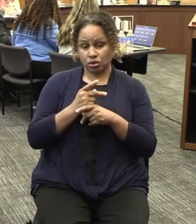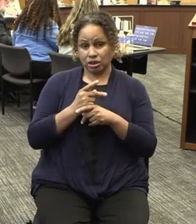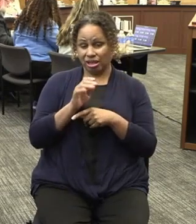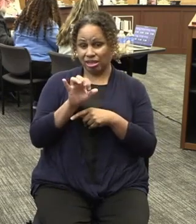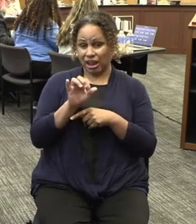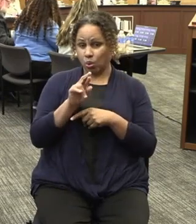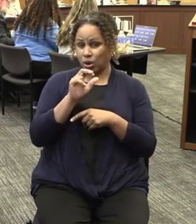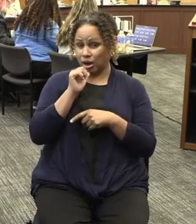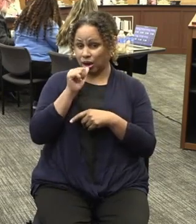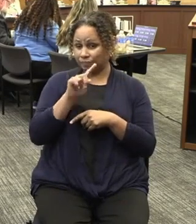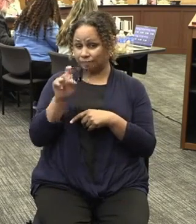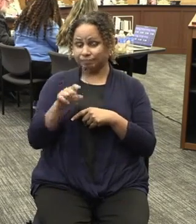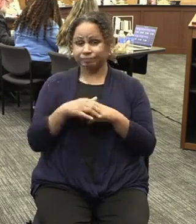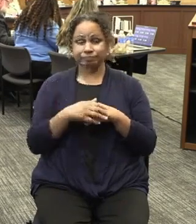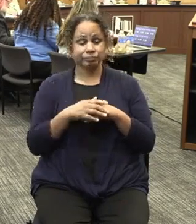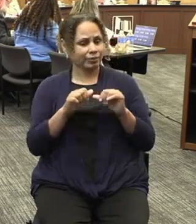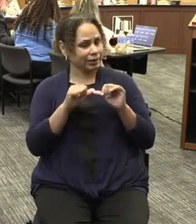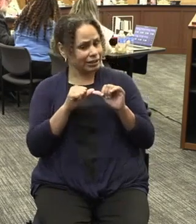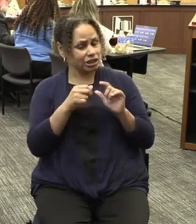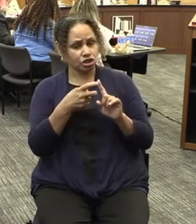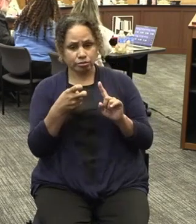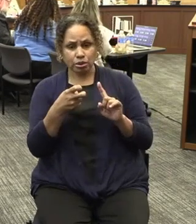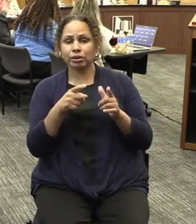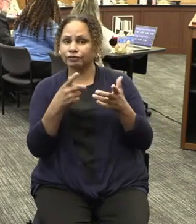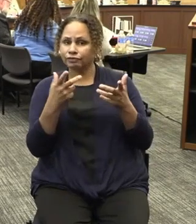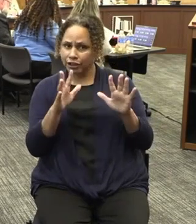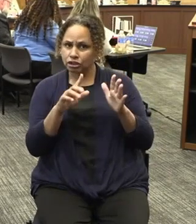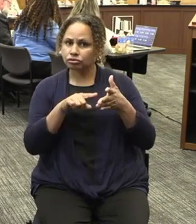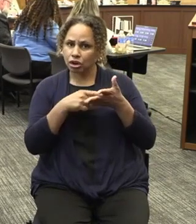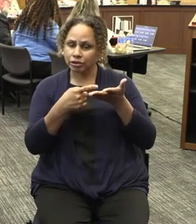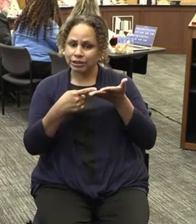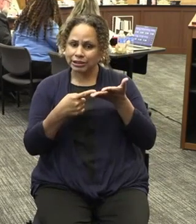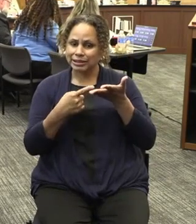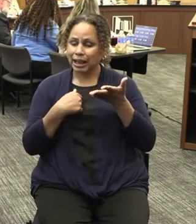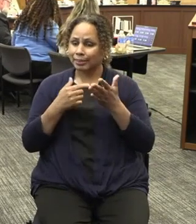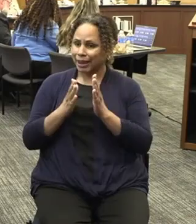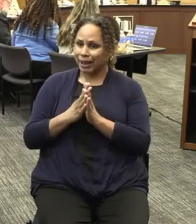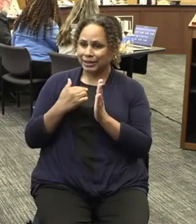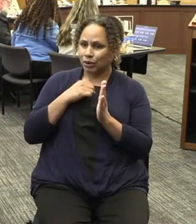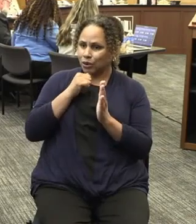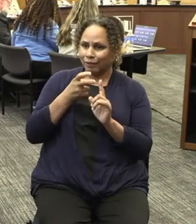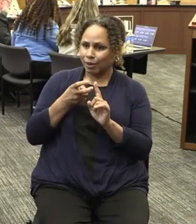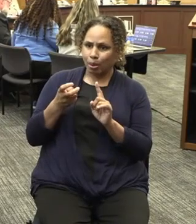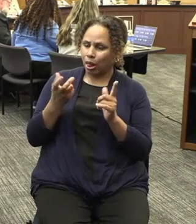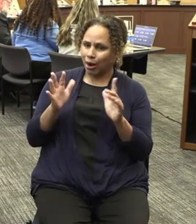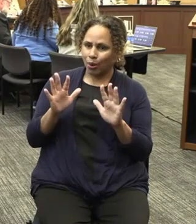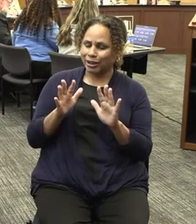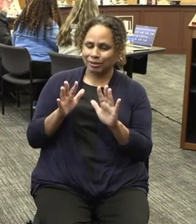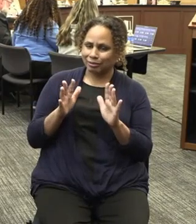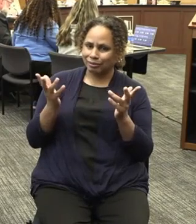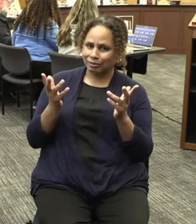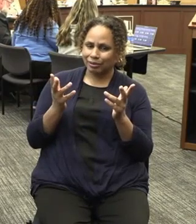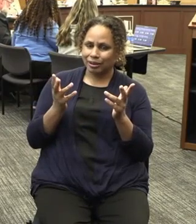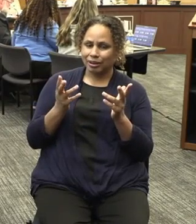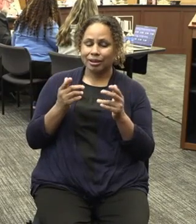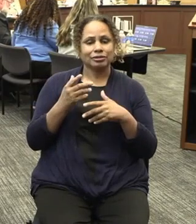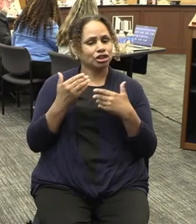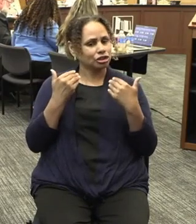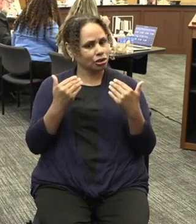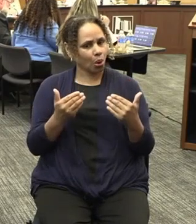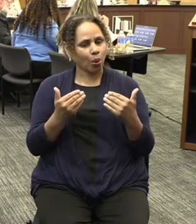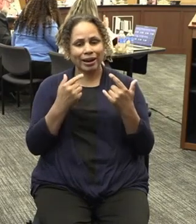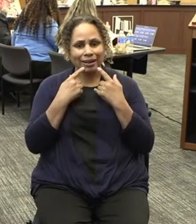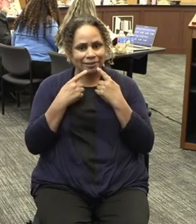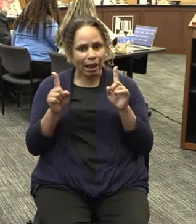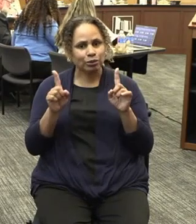just continue with your pulled items. Don't start a discussion. I'm asking so they don't have to be pulled if they did it. That's all. Just announce your pulled items, no 3.1?